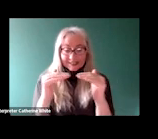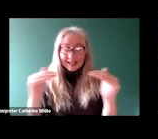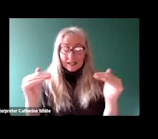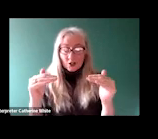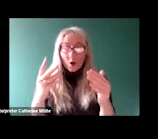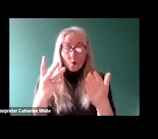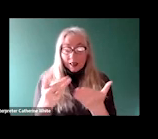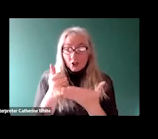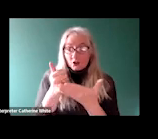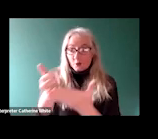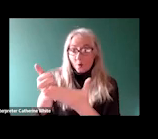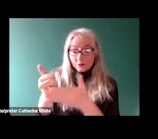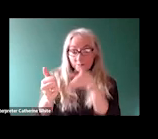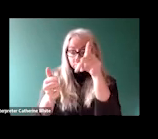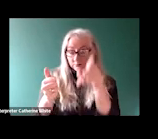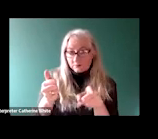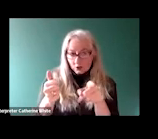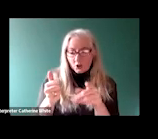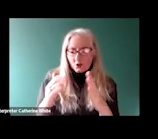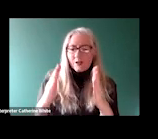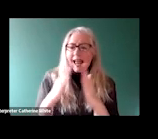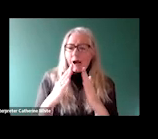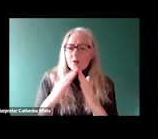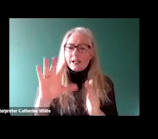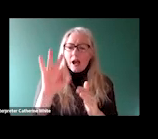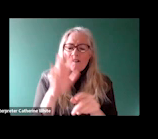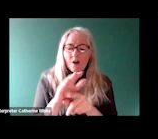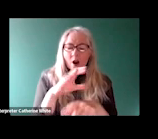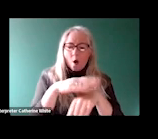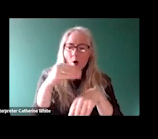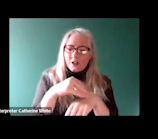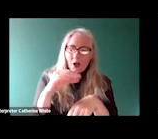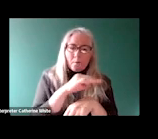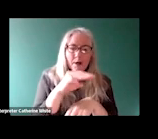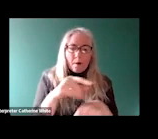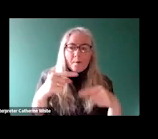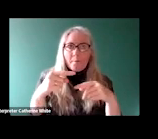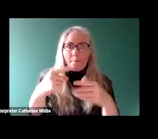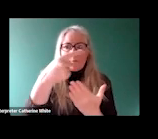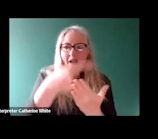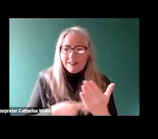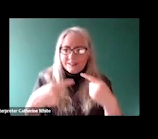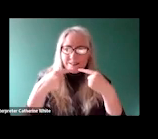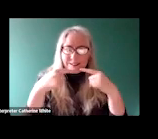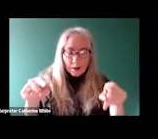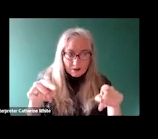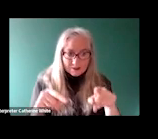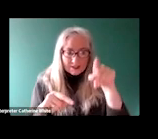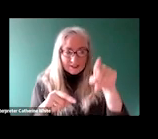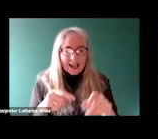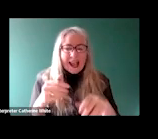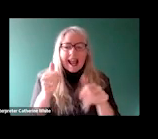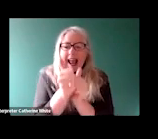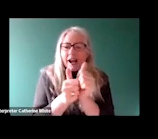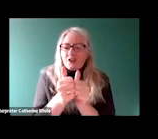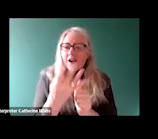supporting. So the housing options for our ageing population policy statement, action 4.6,